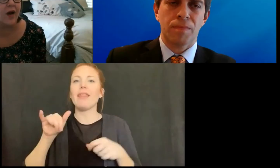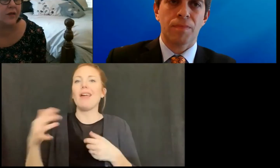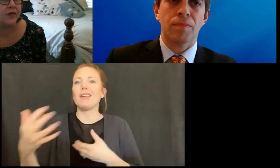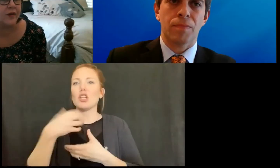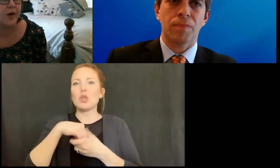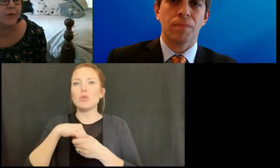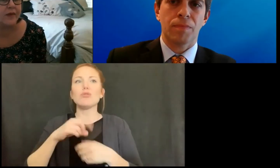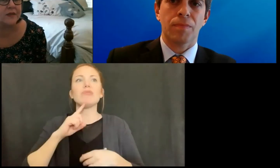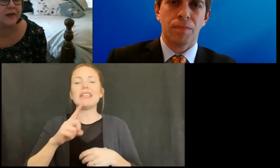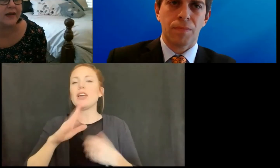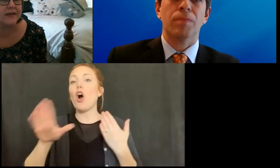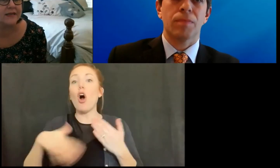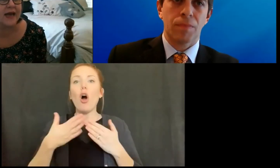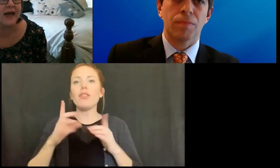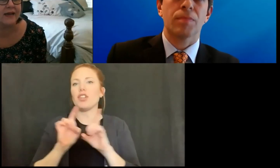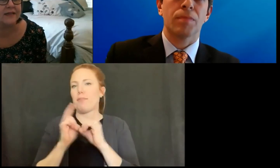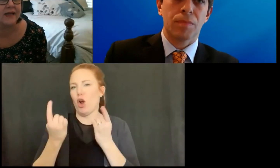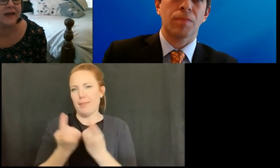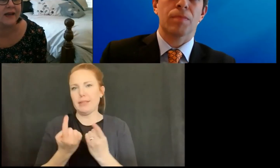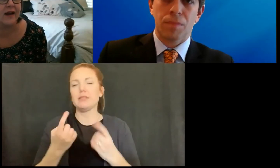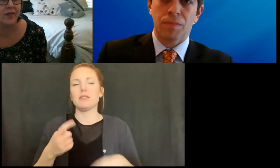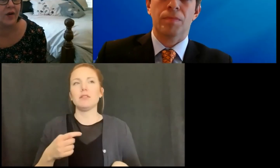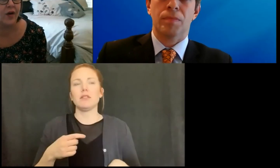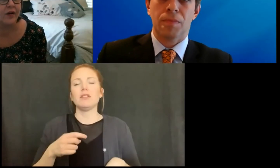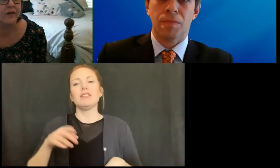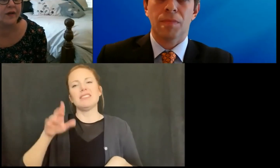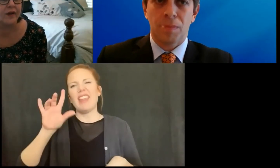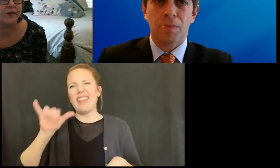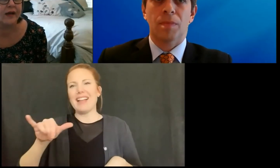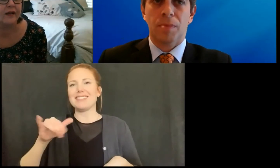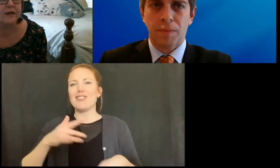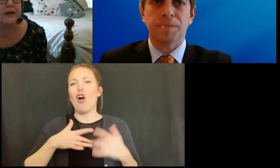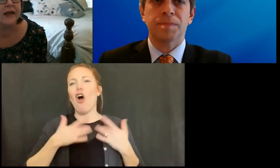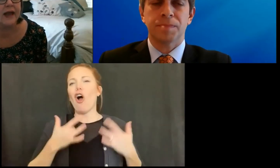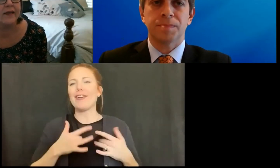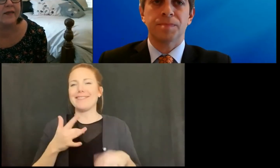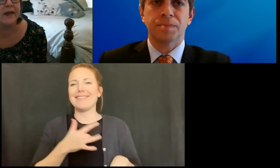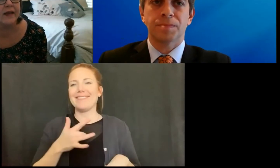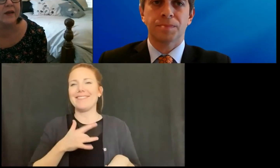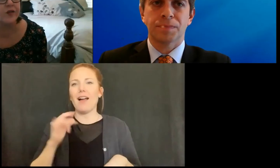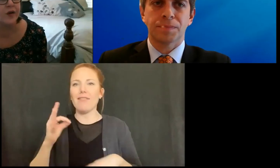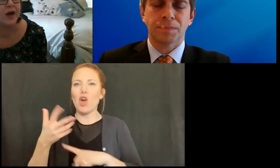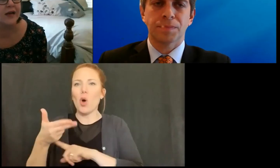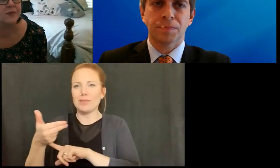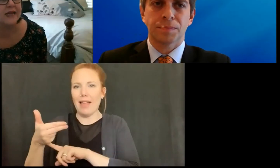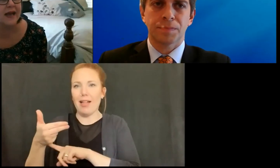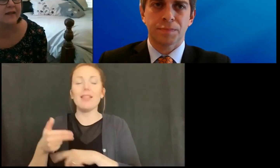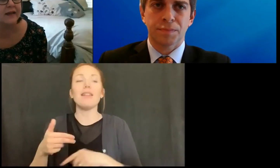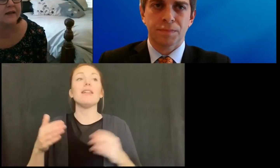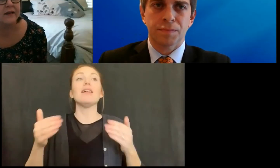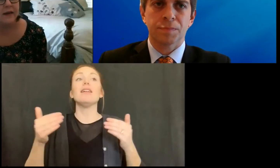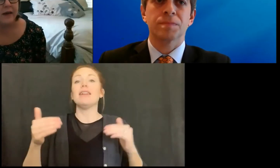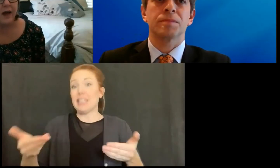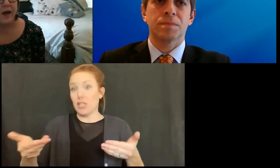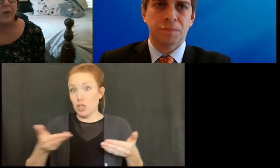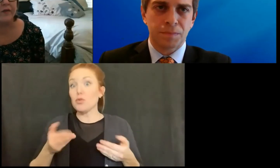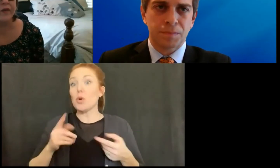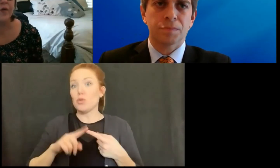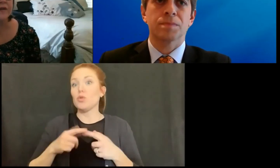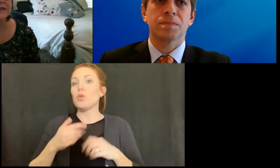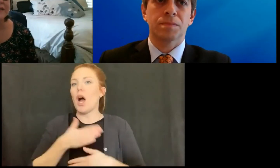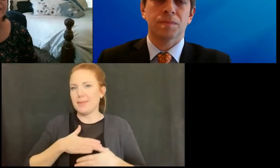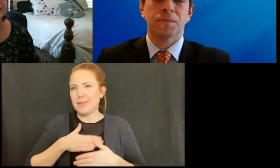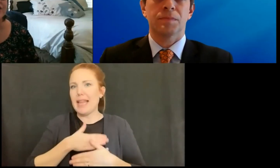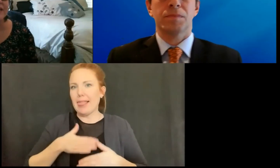really all of the departments, because that is a kind of the heart of the hotel. And then intro to hospitality. One